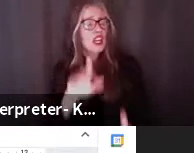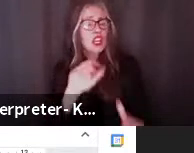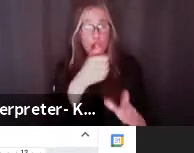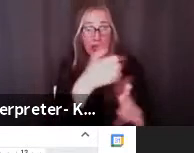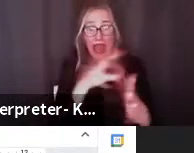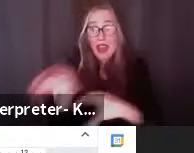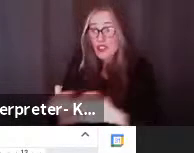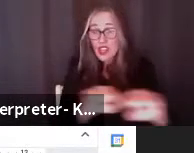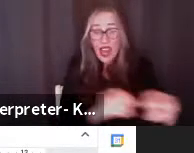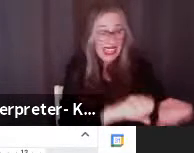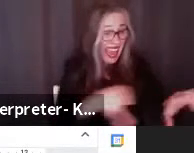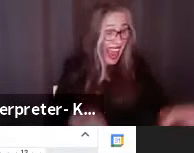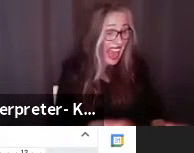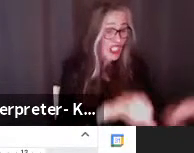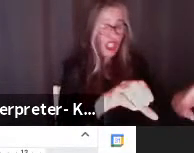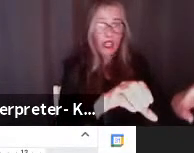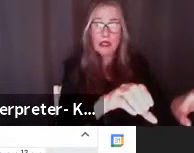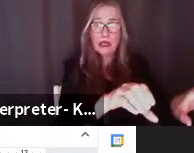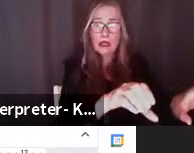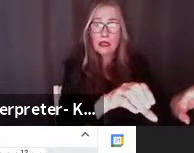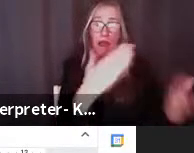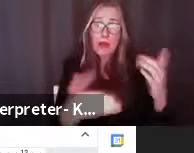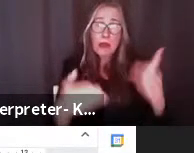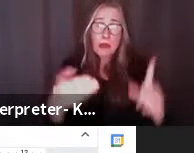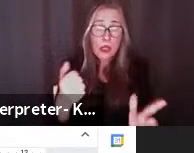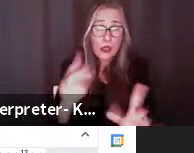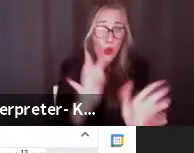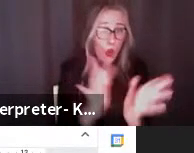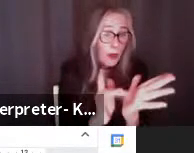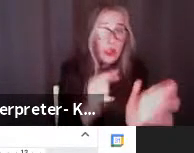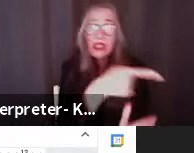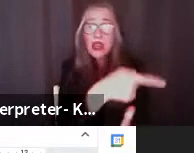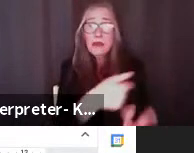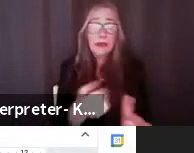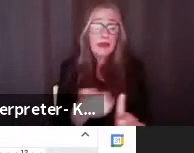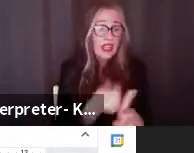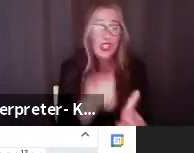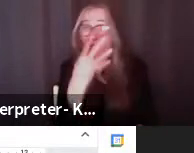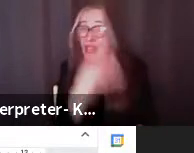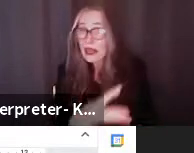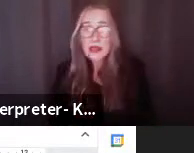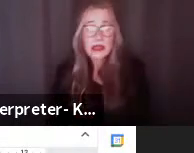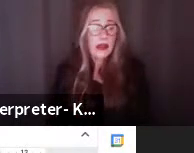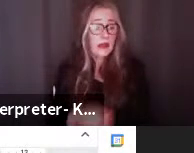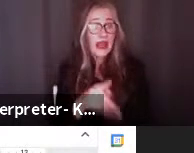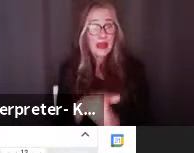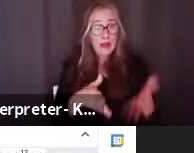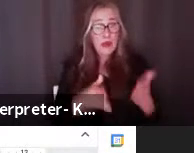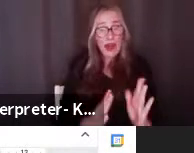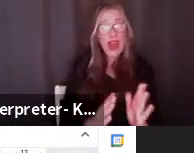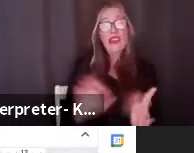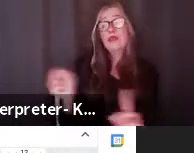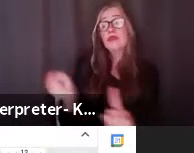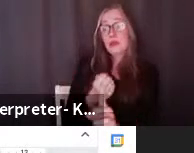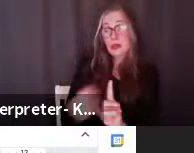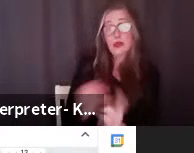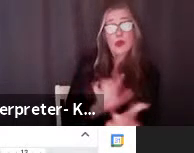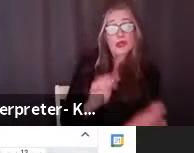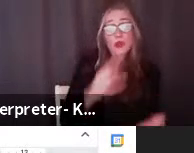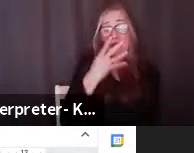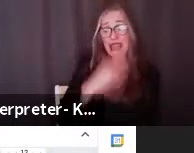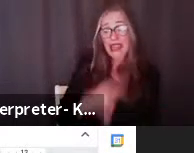for is an action you abuse them you neglected them you allowed them to be abused or to be neglected